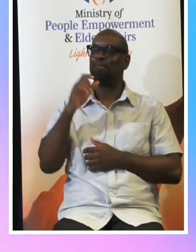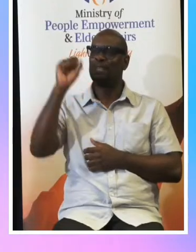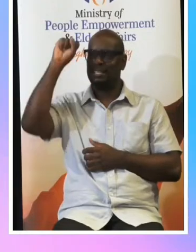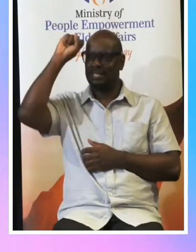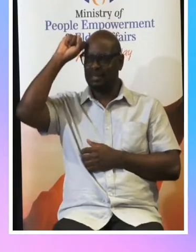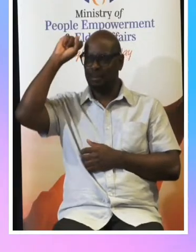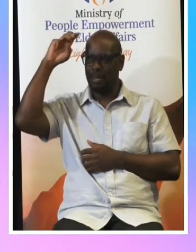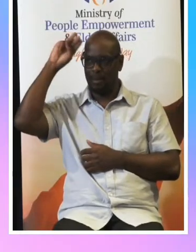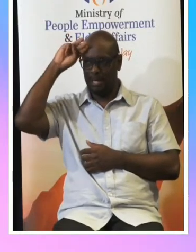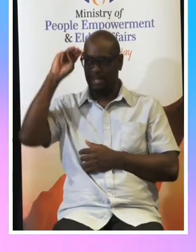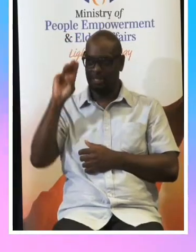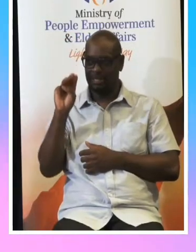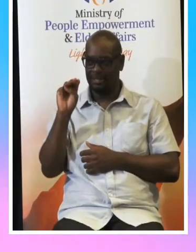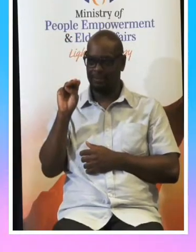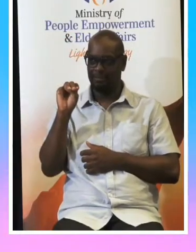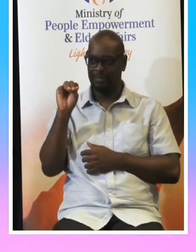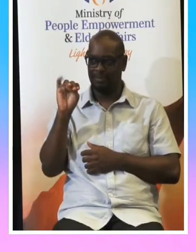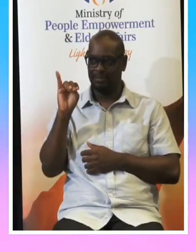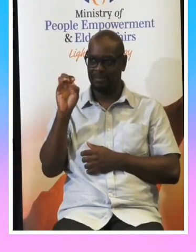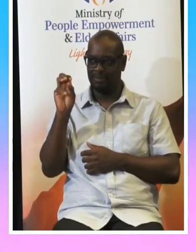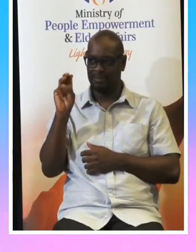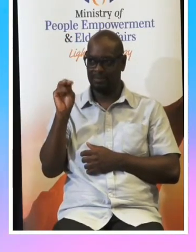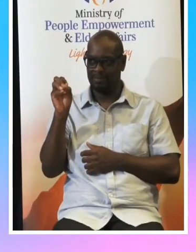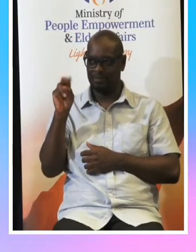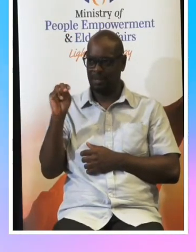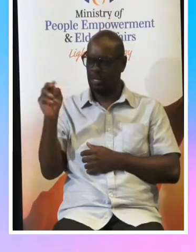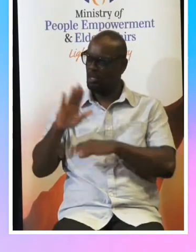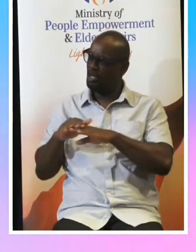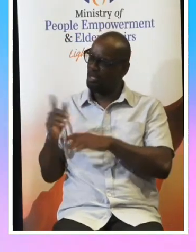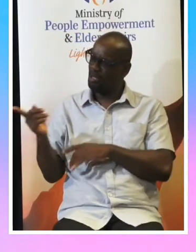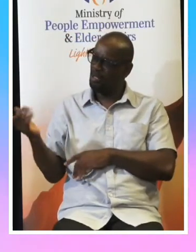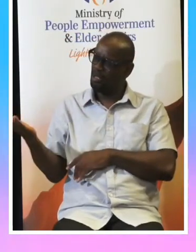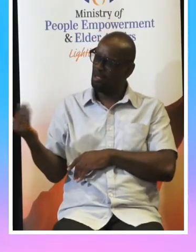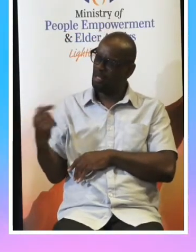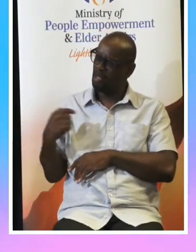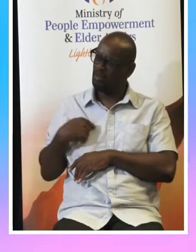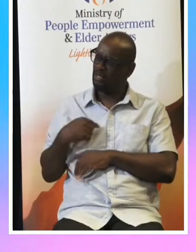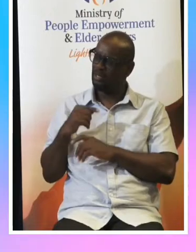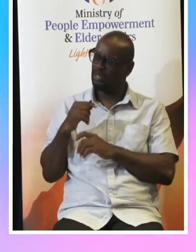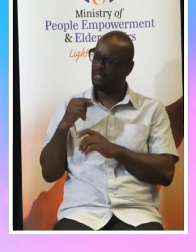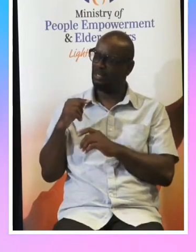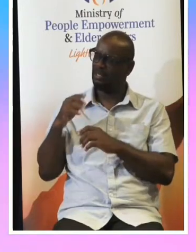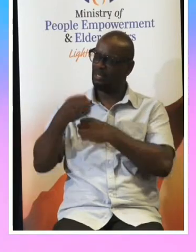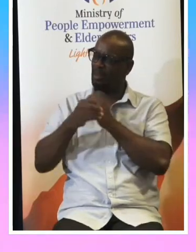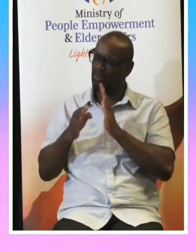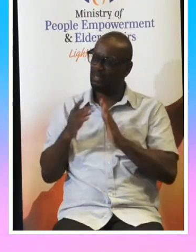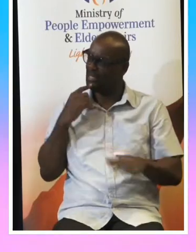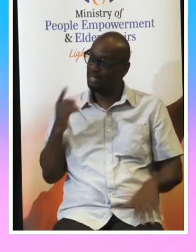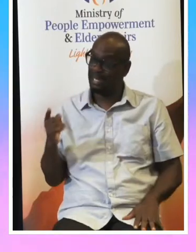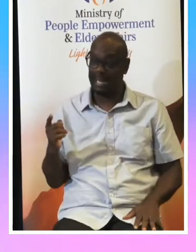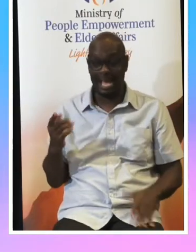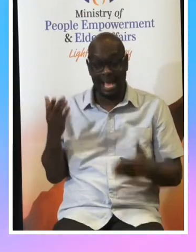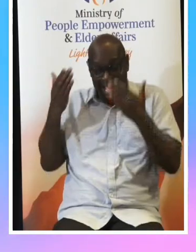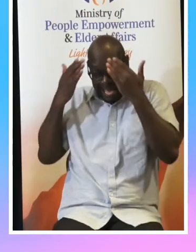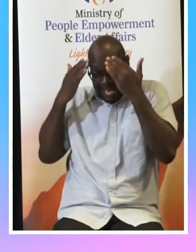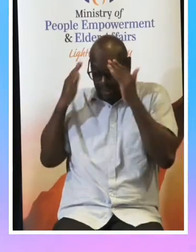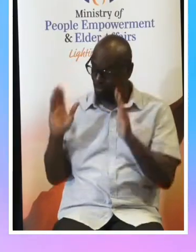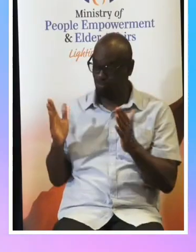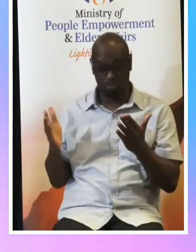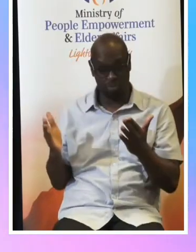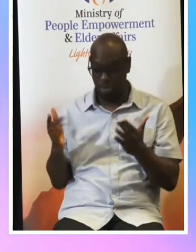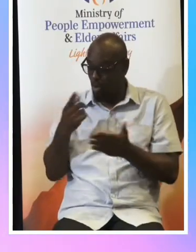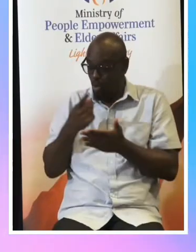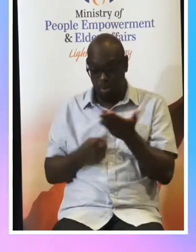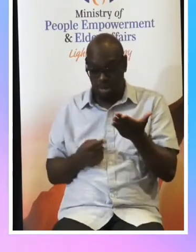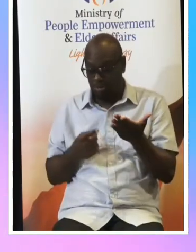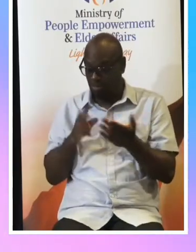me to his office, and after a lengthy chat, he said, "I don't know what the university provides for persons with disabilities, but if